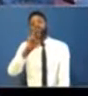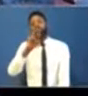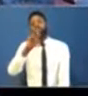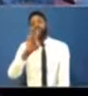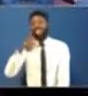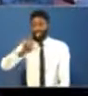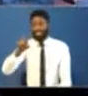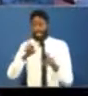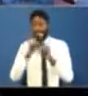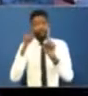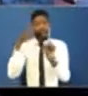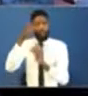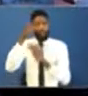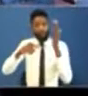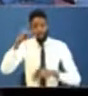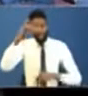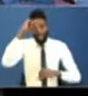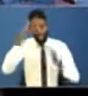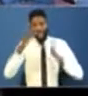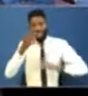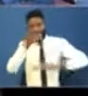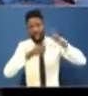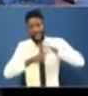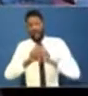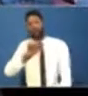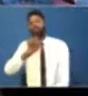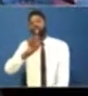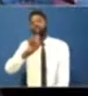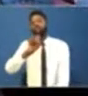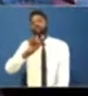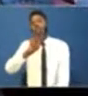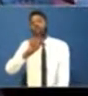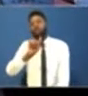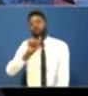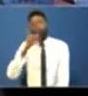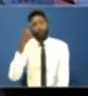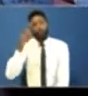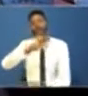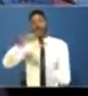is running for the gubernatorial race under the Usawa Kwa Wote Party.